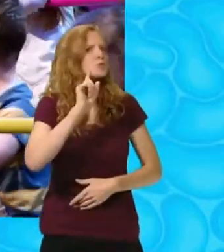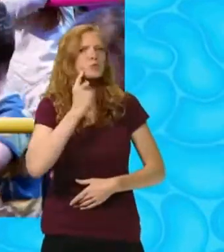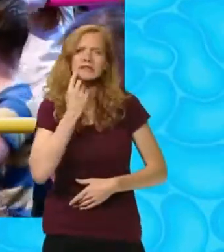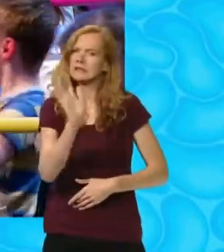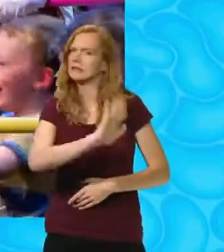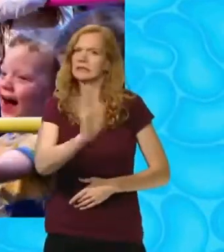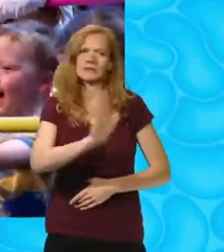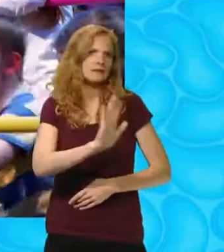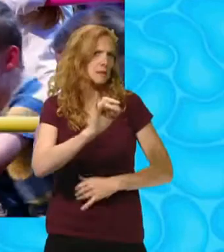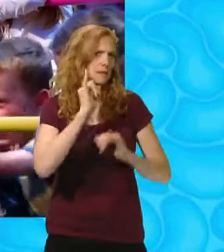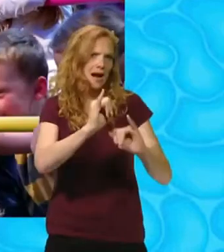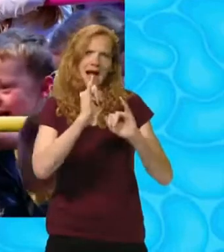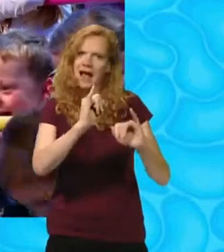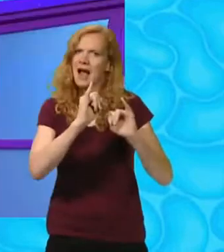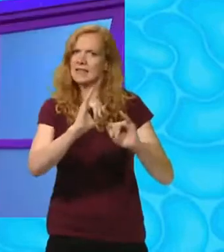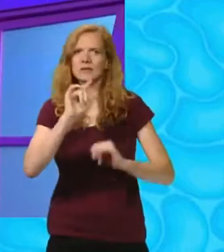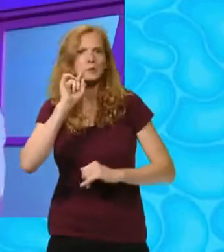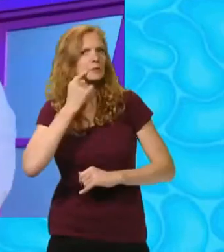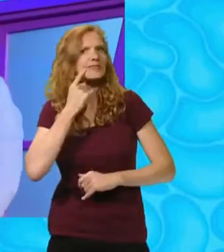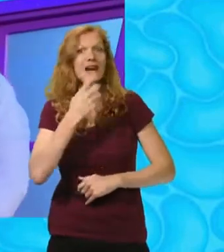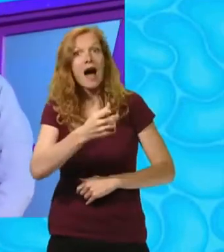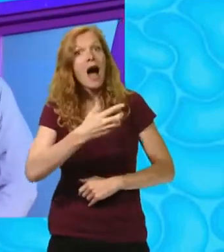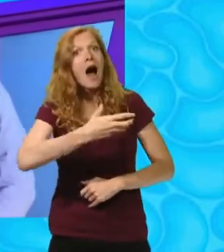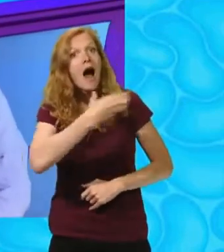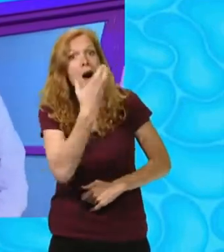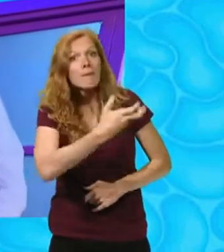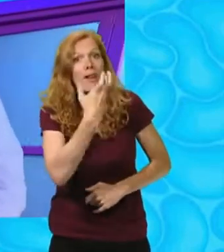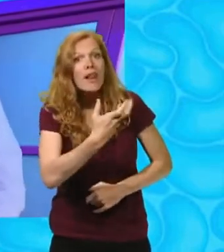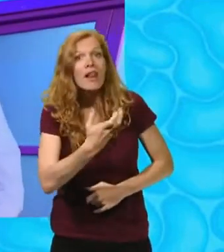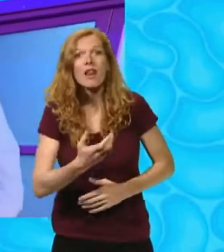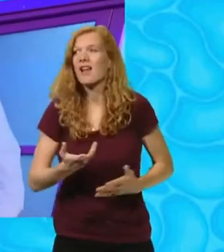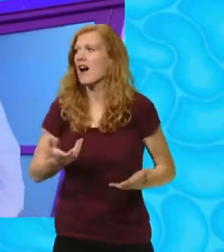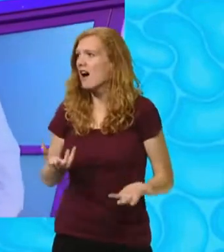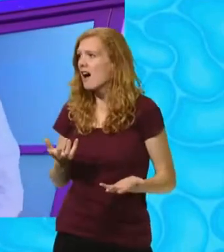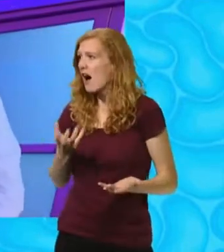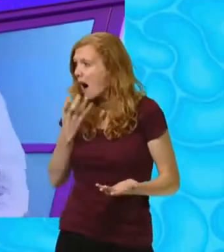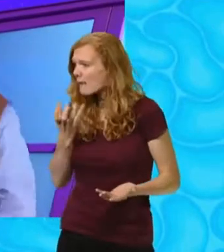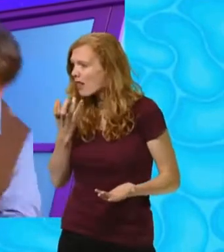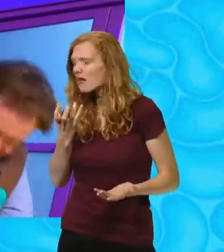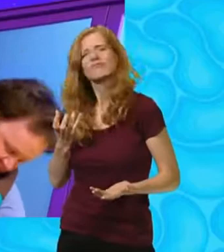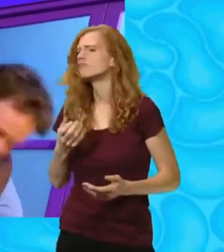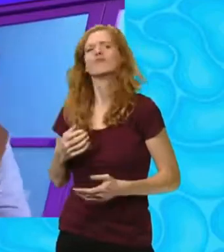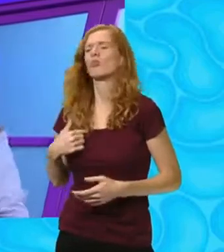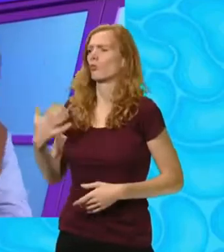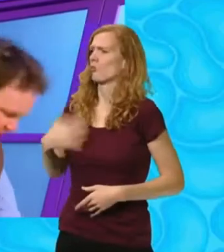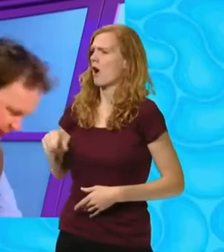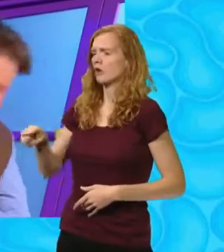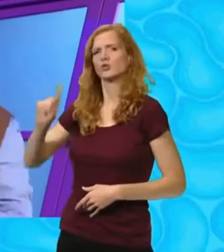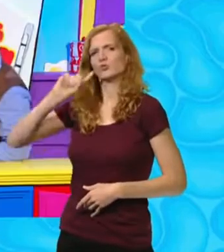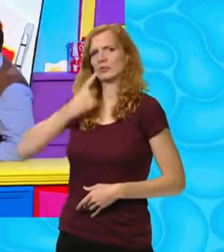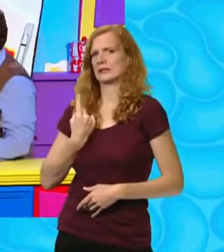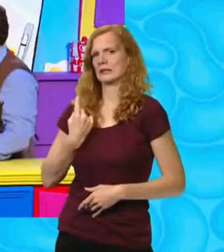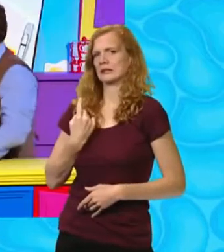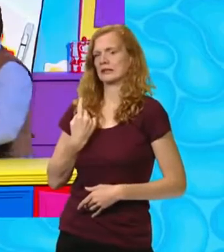too many are bad for your teeth. I mean, how about a nice apple? An apple? But I want some sweeties.